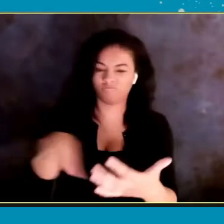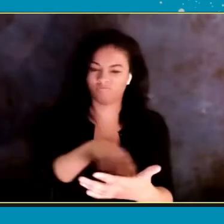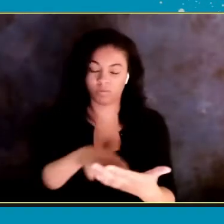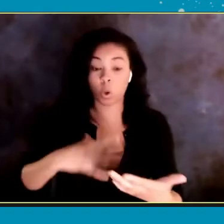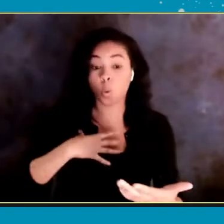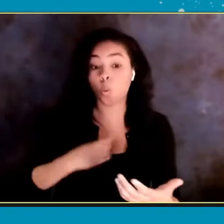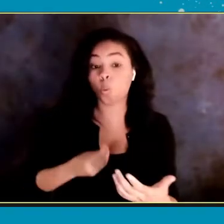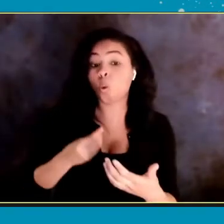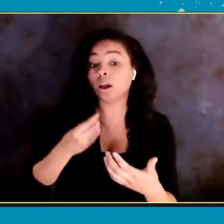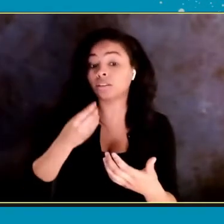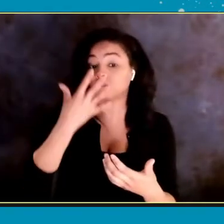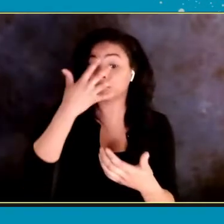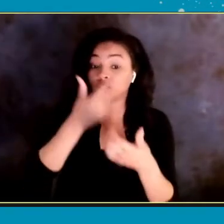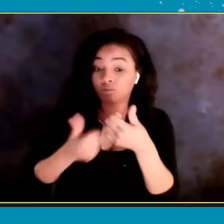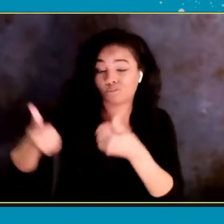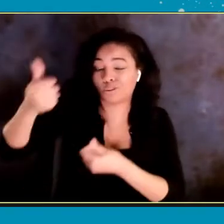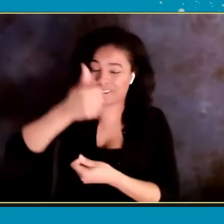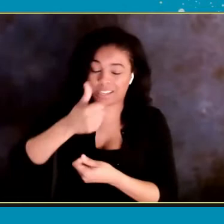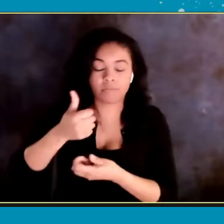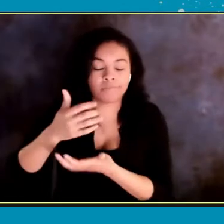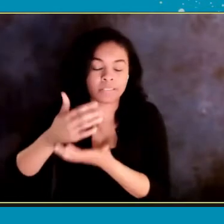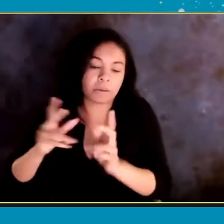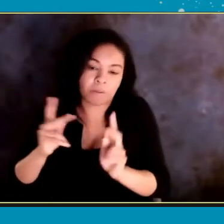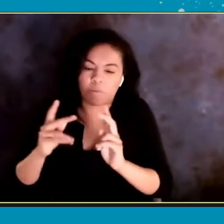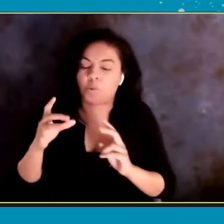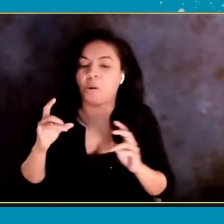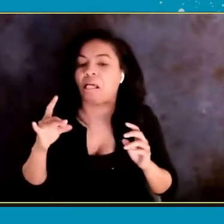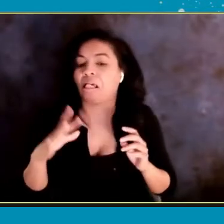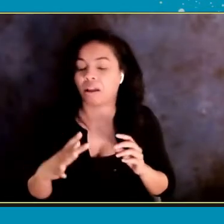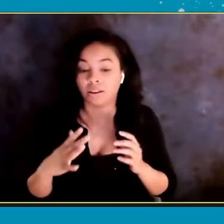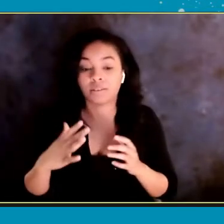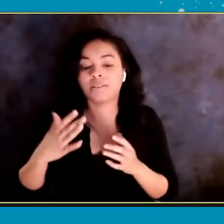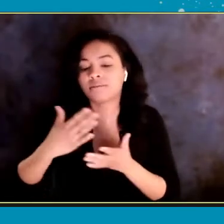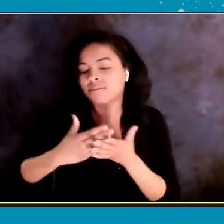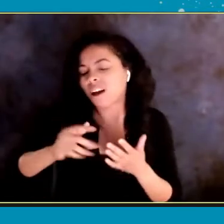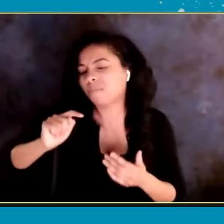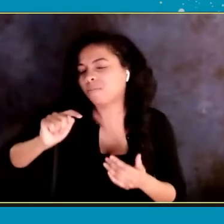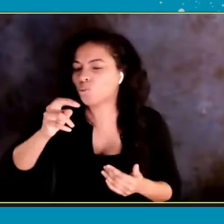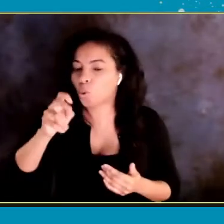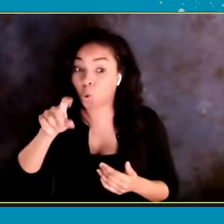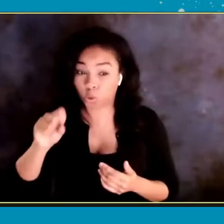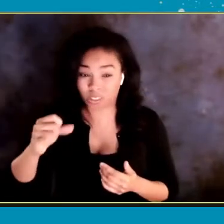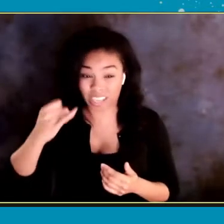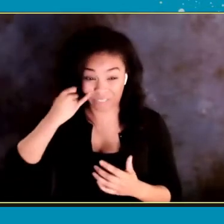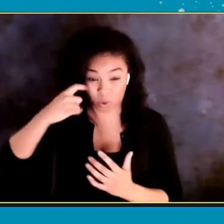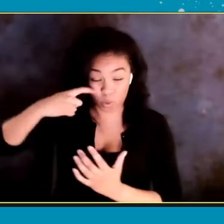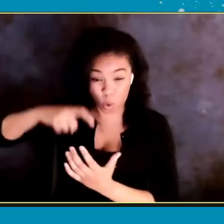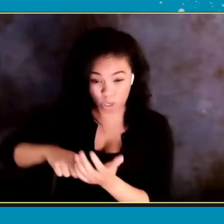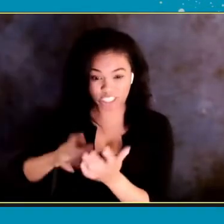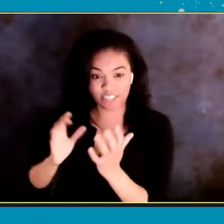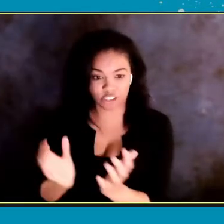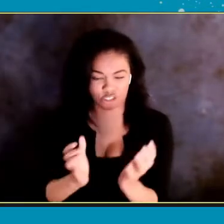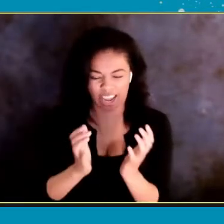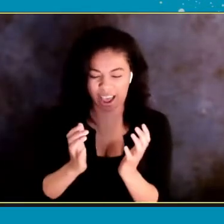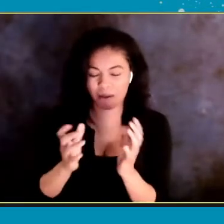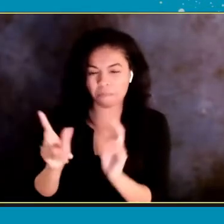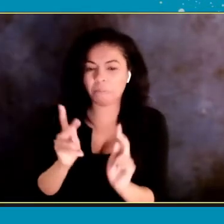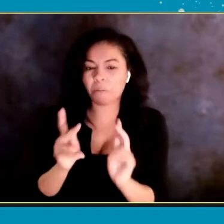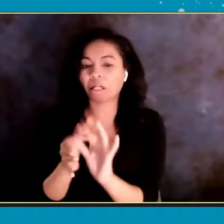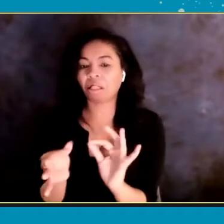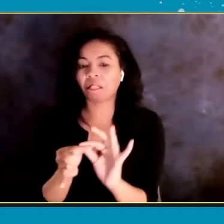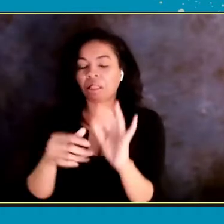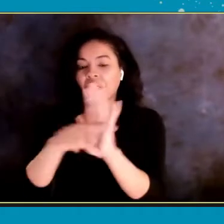tonight. So if you see hateful messages in the Zoom chat, please flood the chat with love, solidarity,